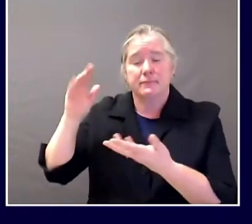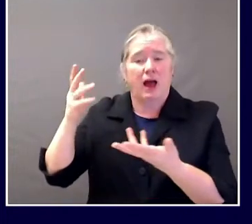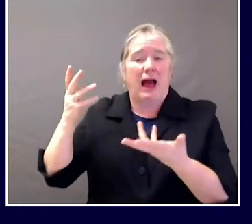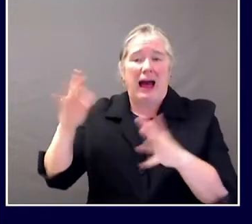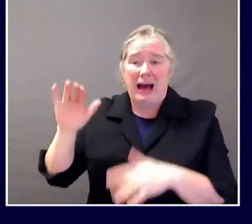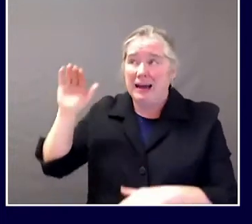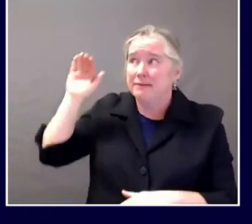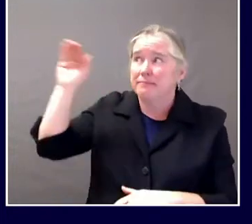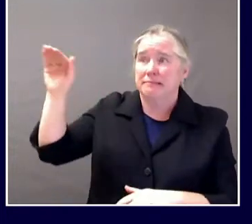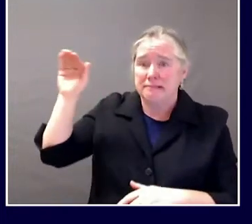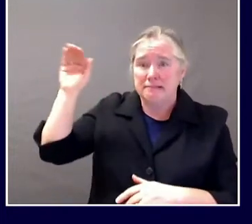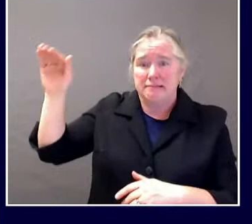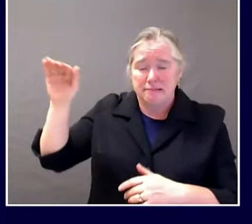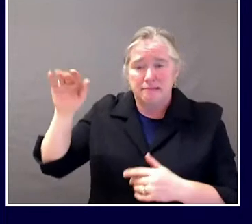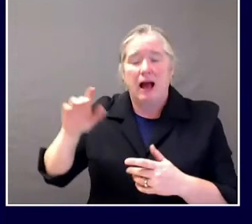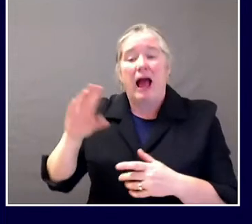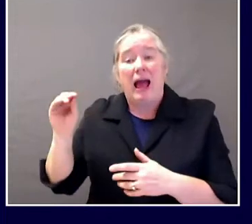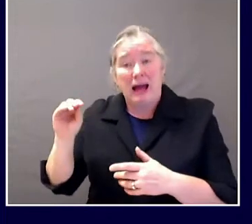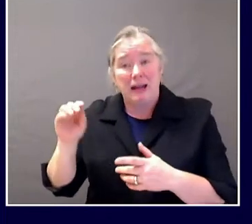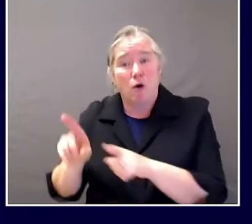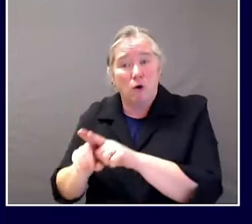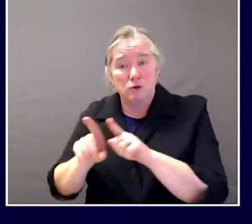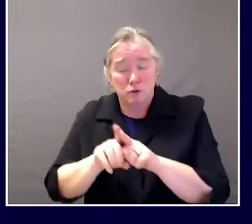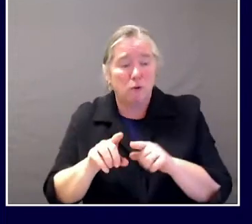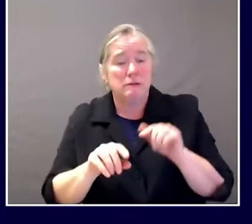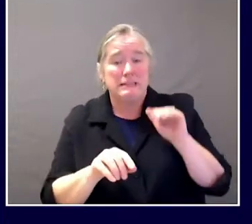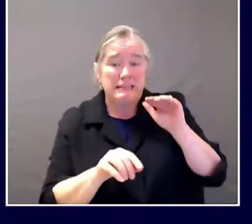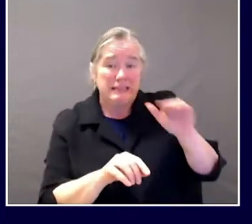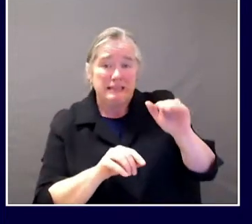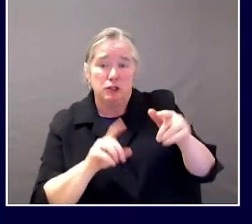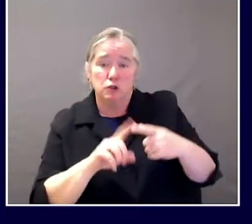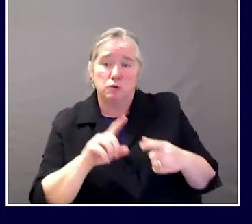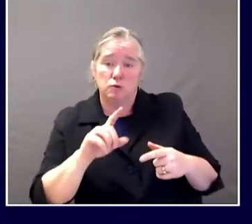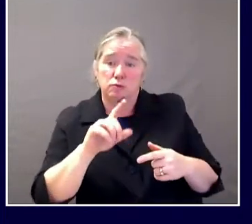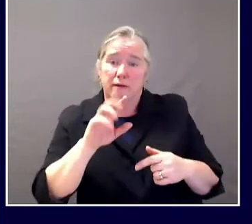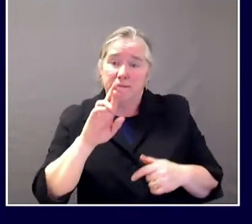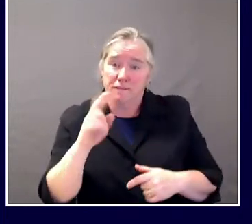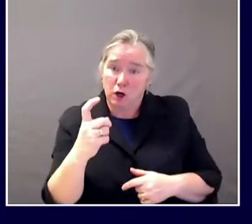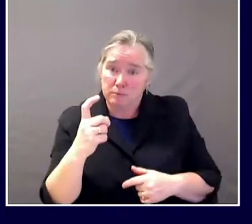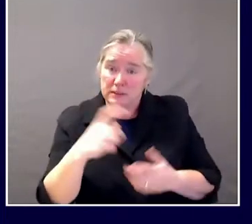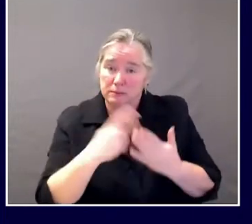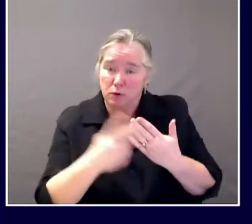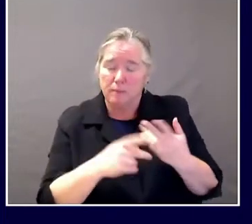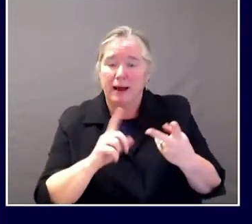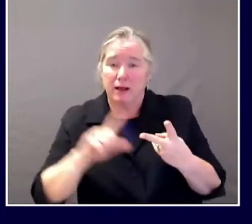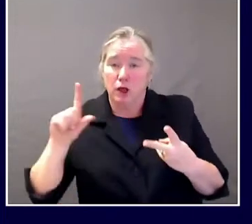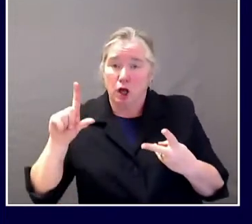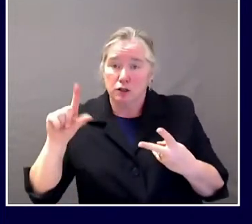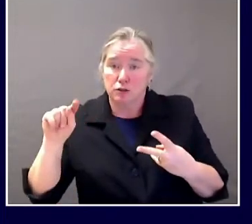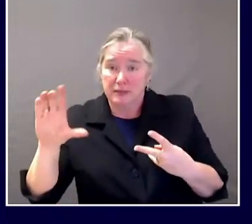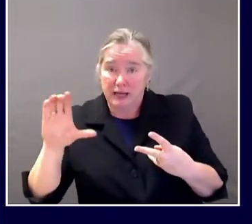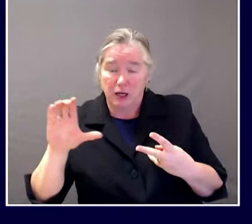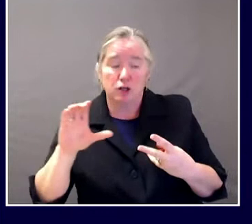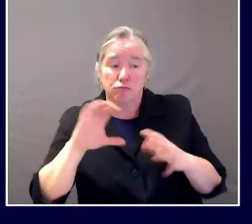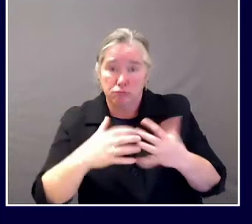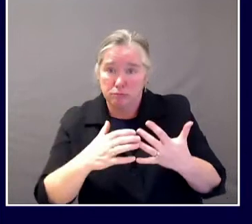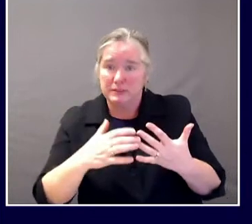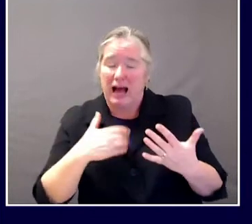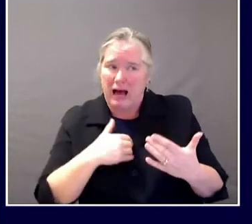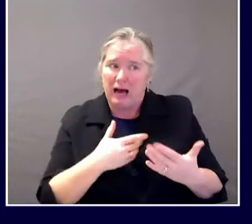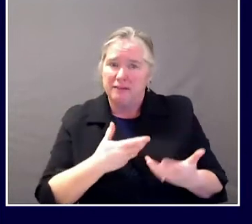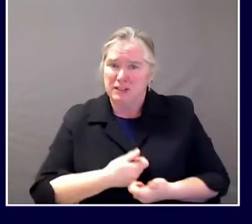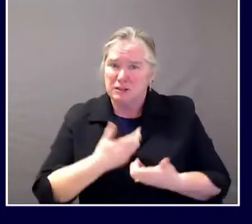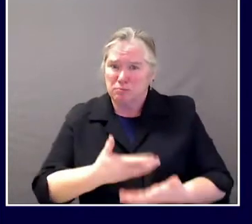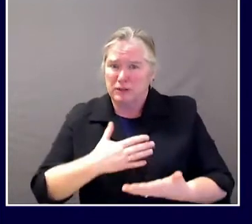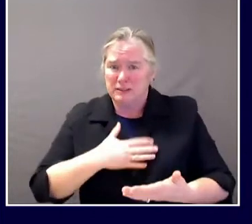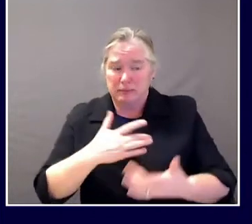that program. I've done so in these meetings publicly. Earlier today, my team, we